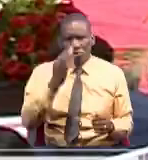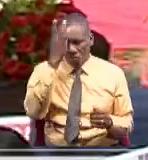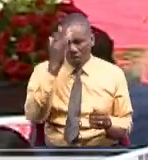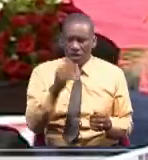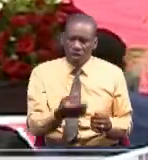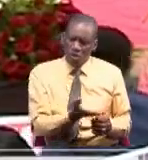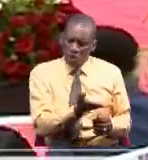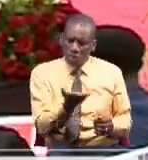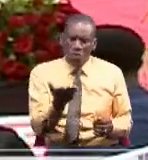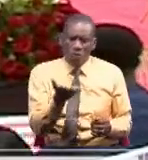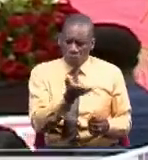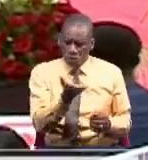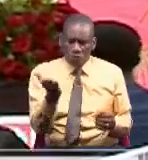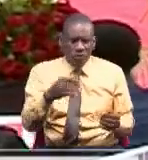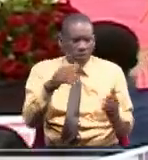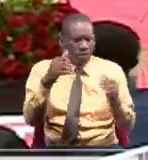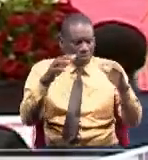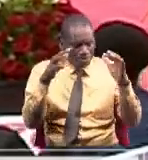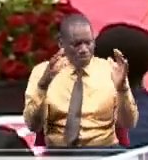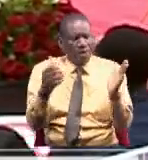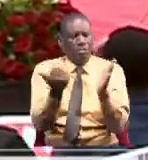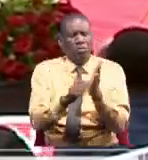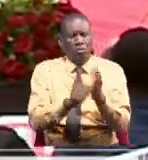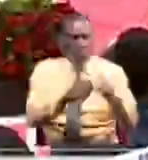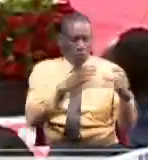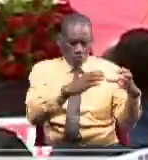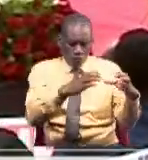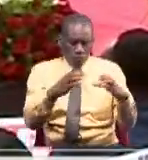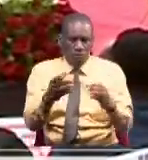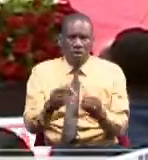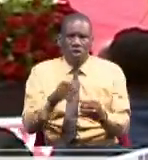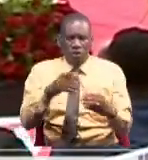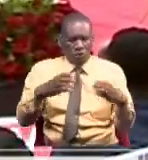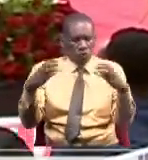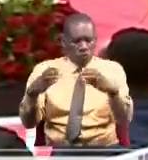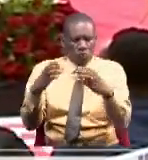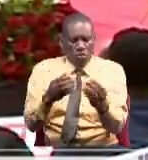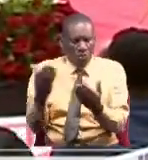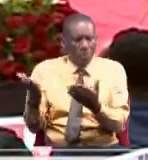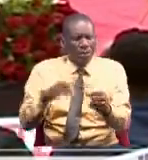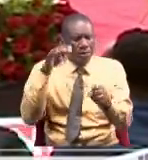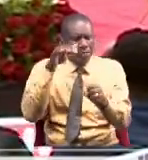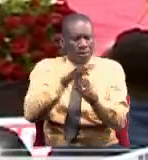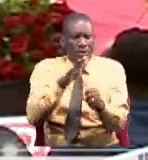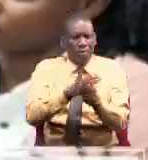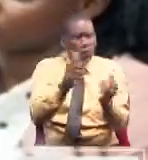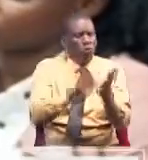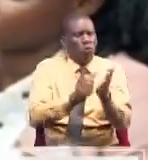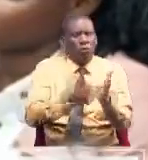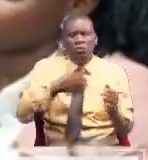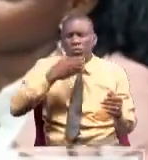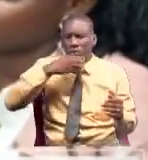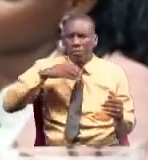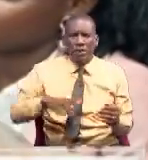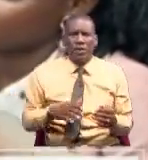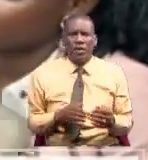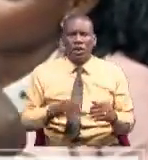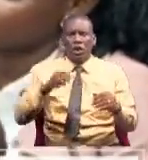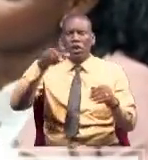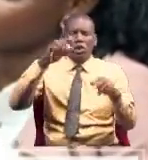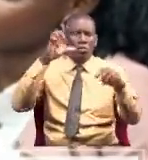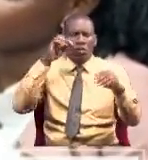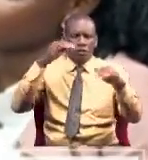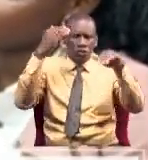Because these are the problematic bands. They are the bands that are creating so many problems to the parents. In Pwani